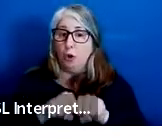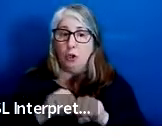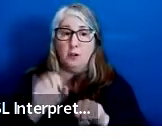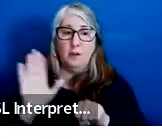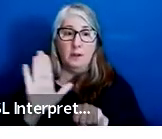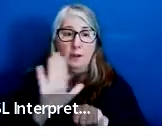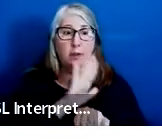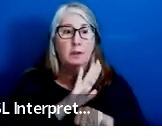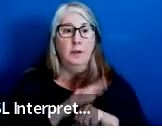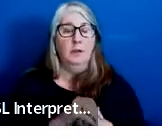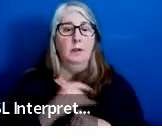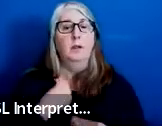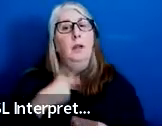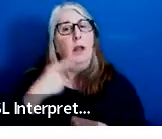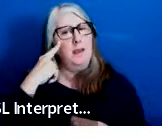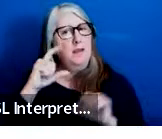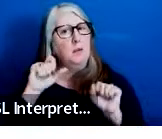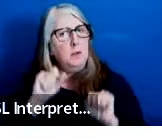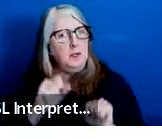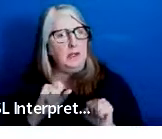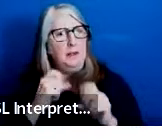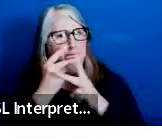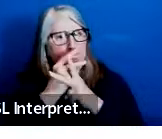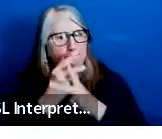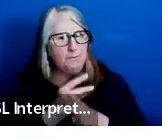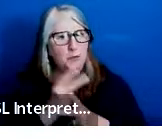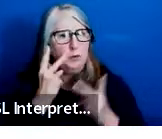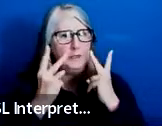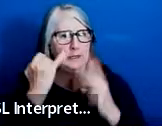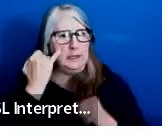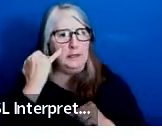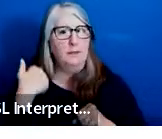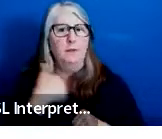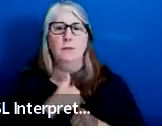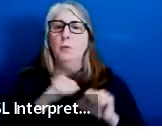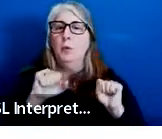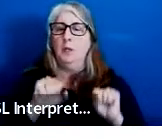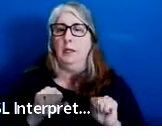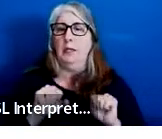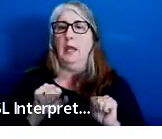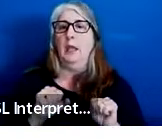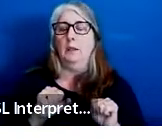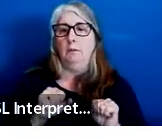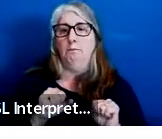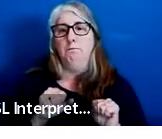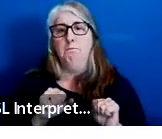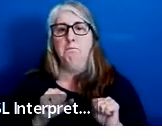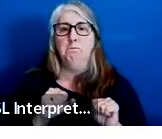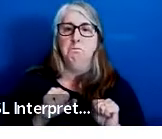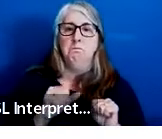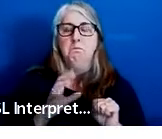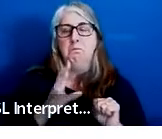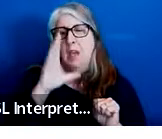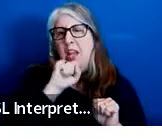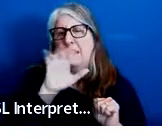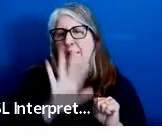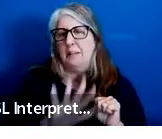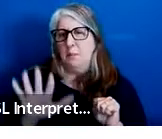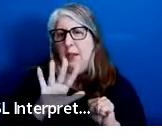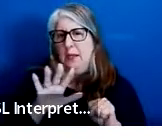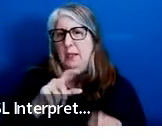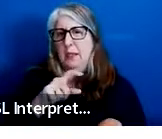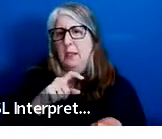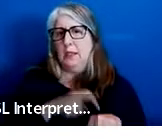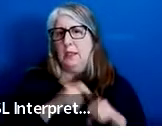I think we can work on seeing whether we can get at least an estimated timeline up on our